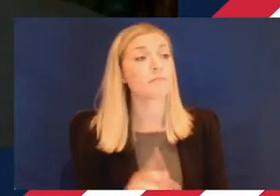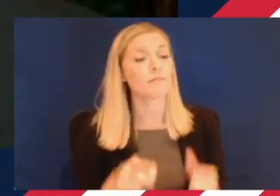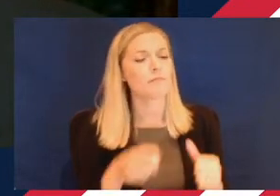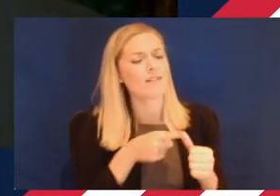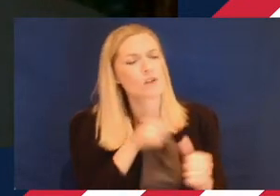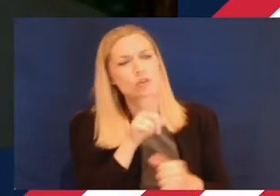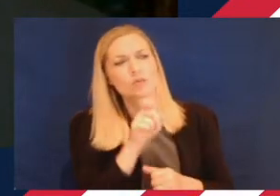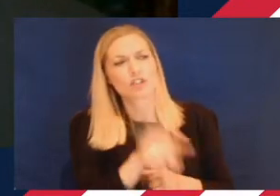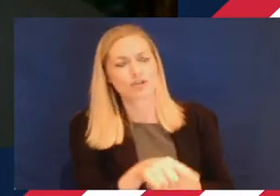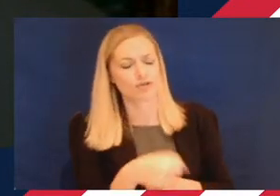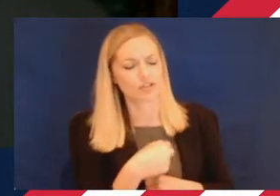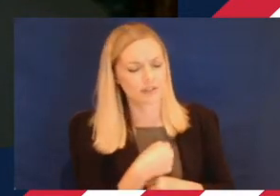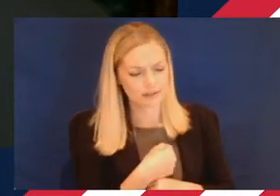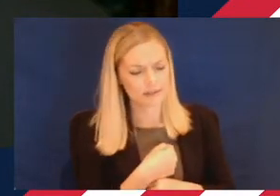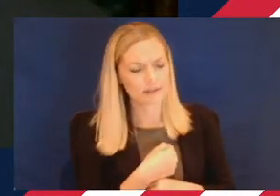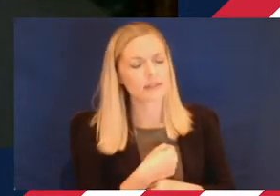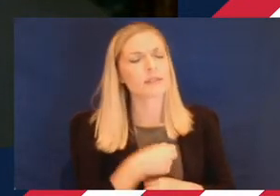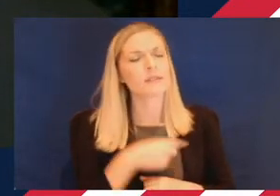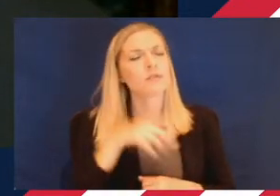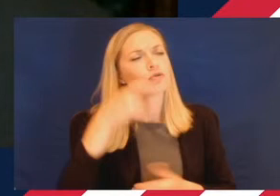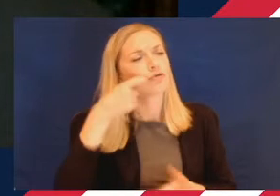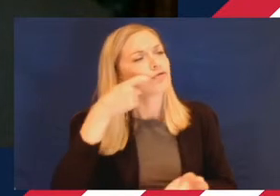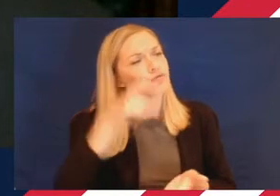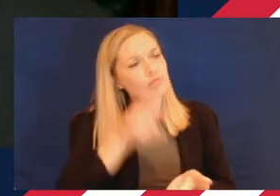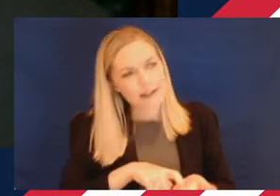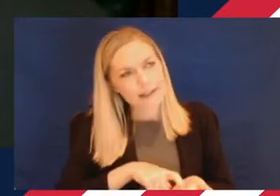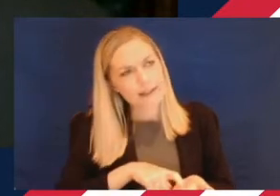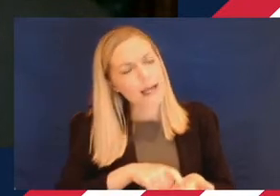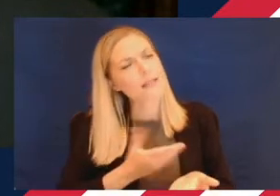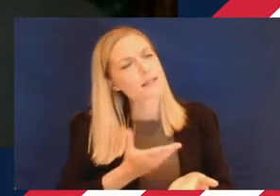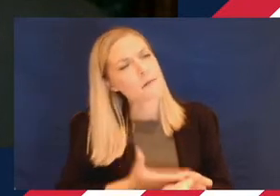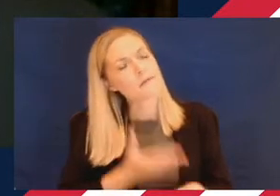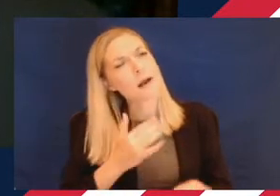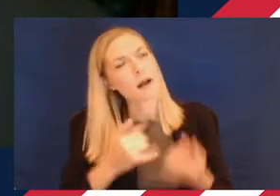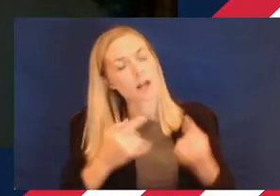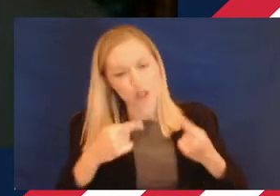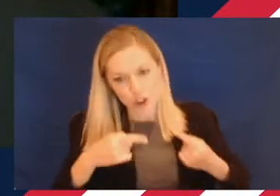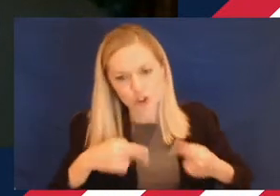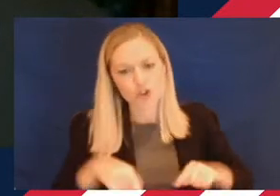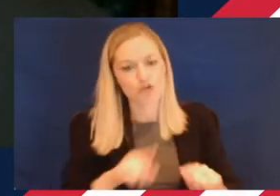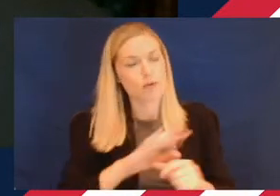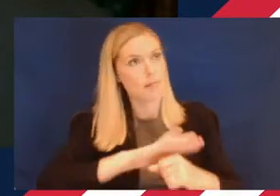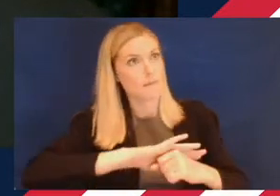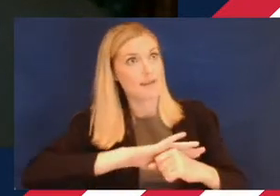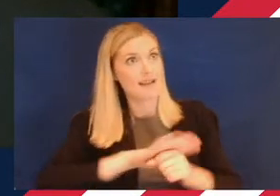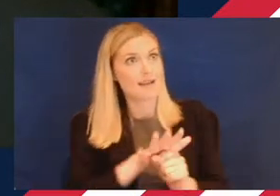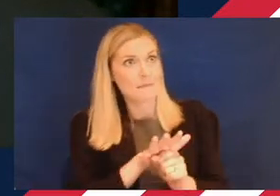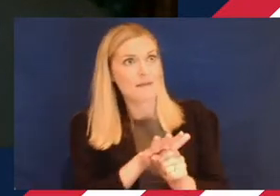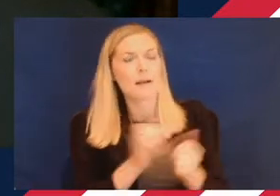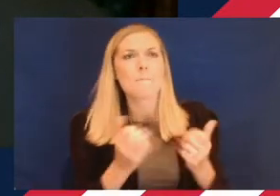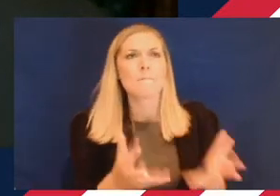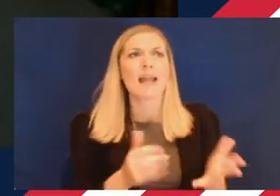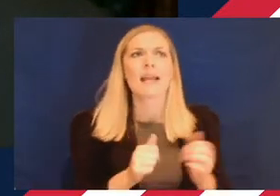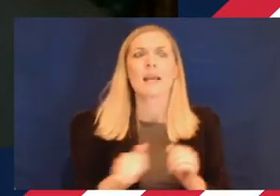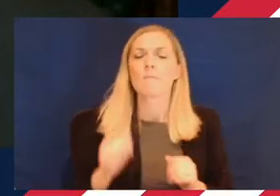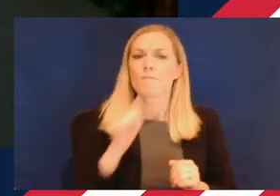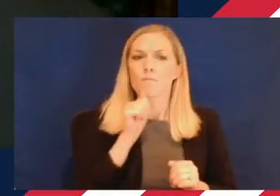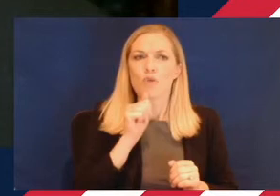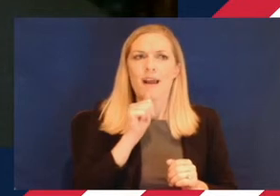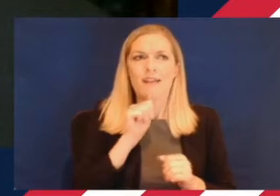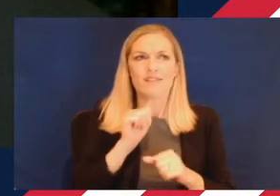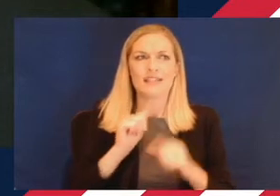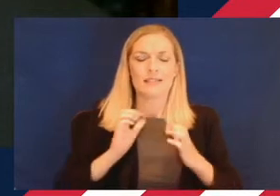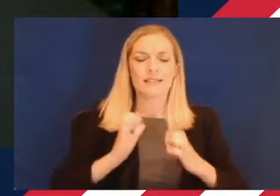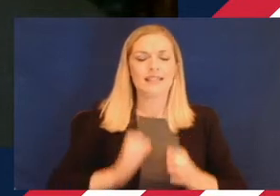is recognizing the fact that during the pandemic, private citizens stepped up to provide